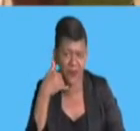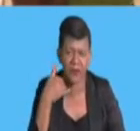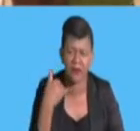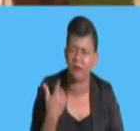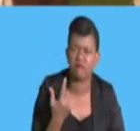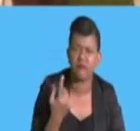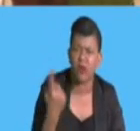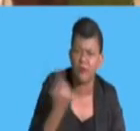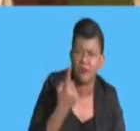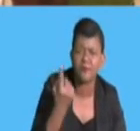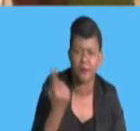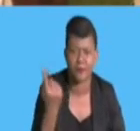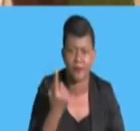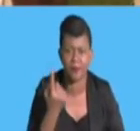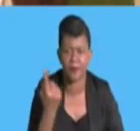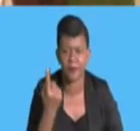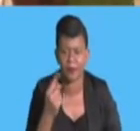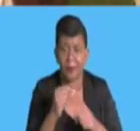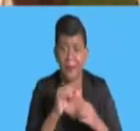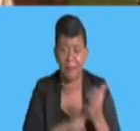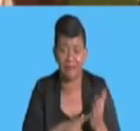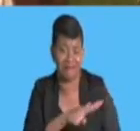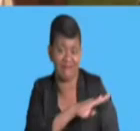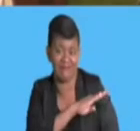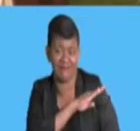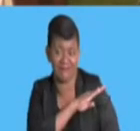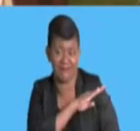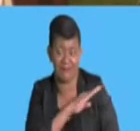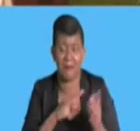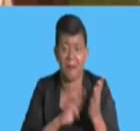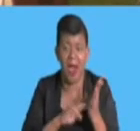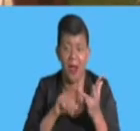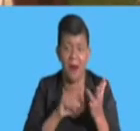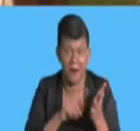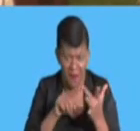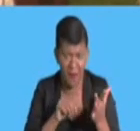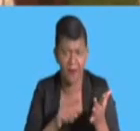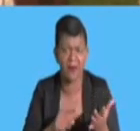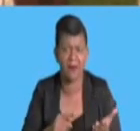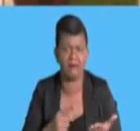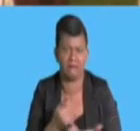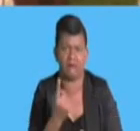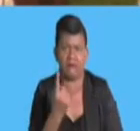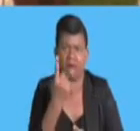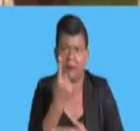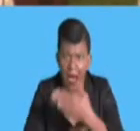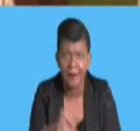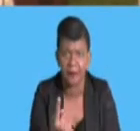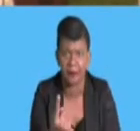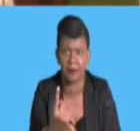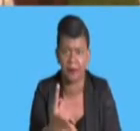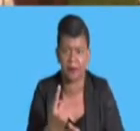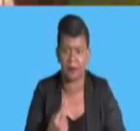Prime Minister when the Malolo saga unfolded? For all the talk about environment, they slashed the environment's